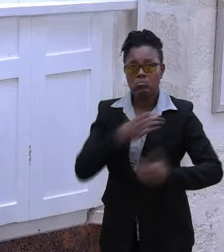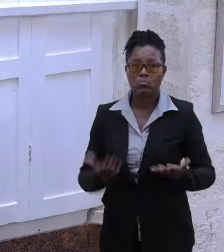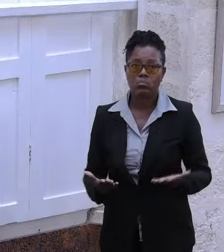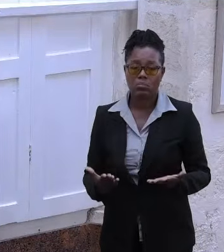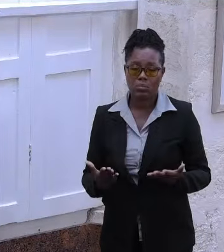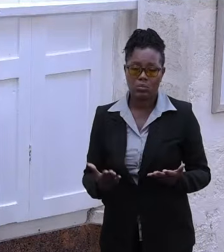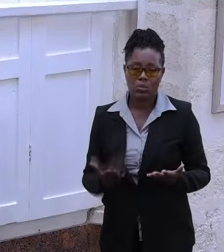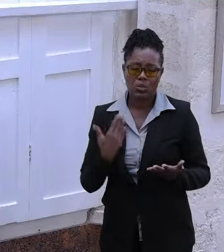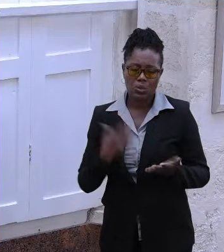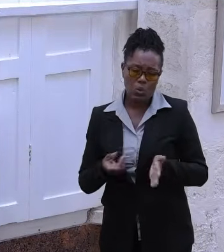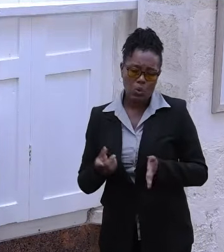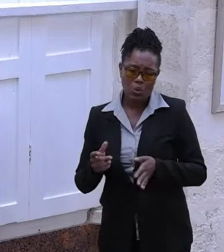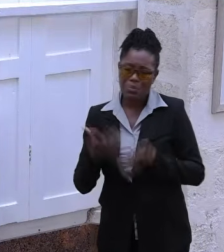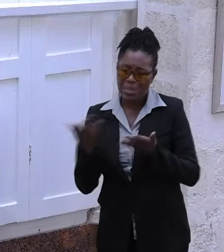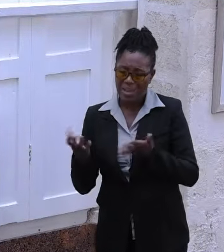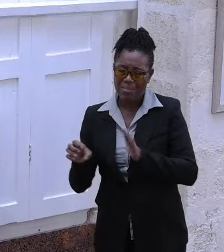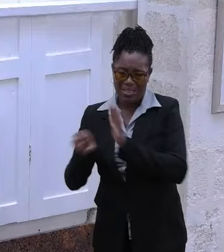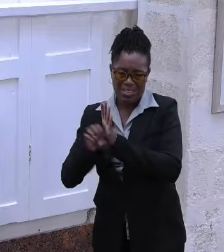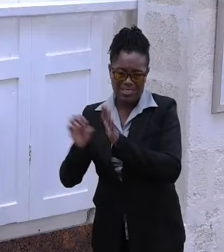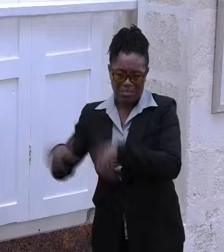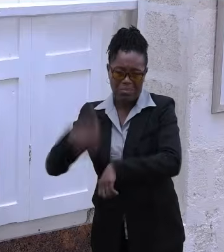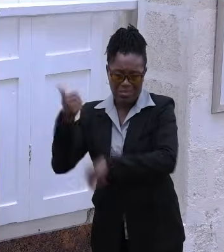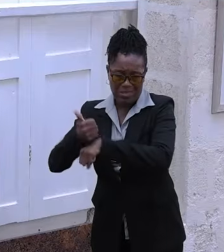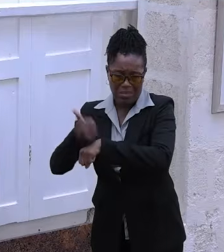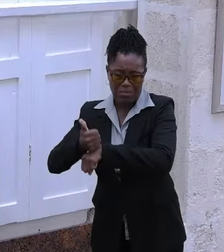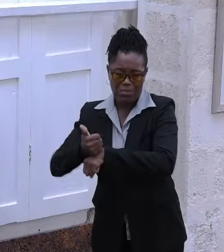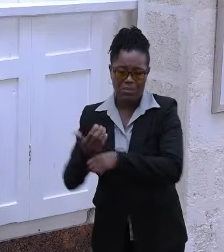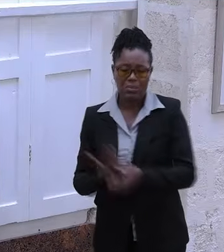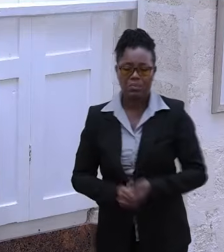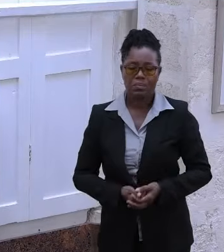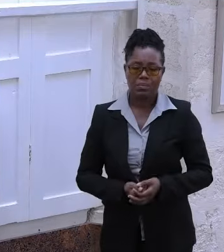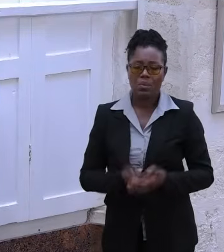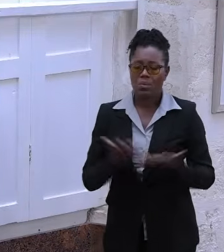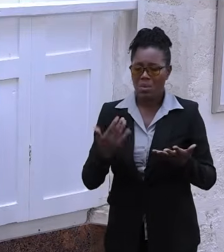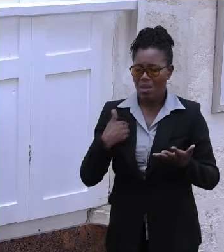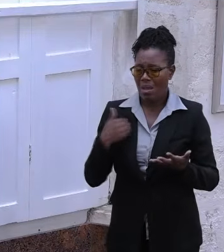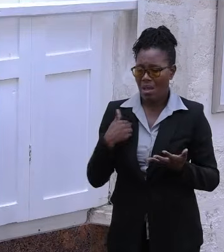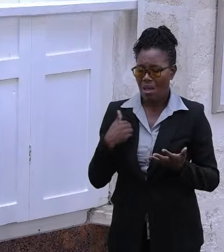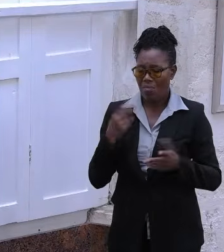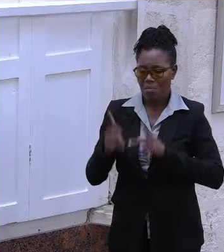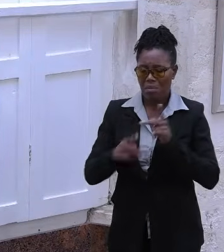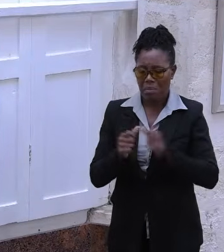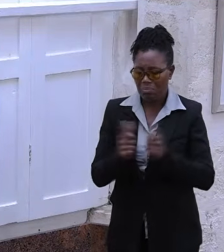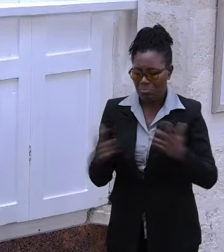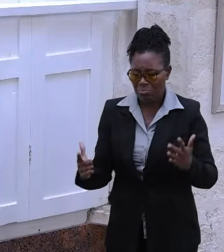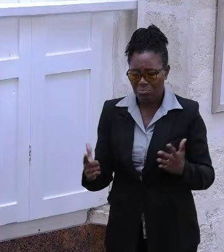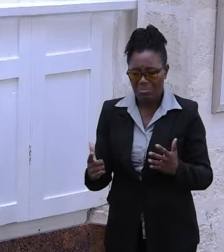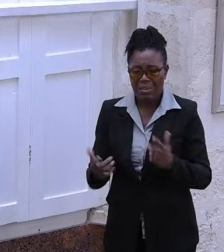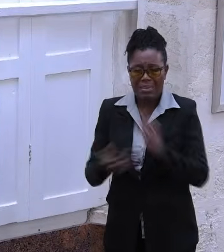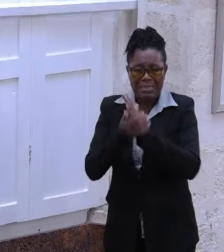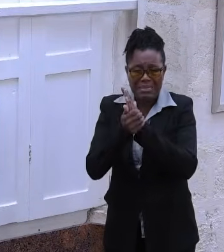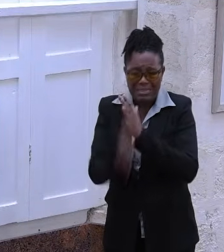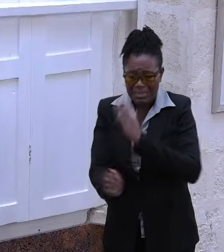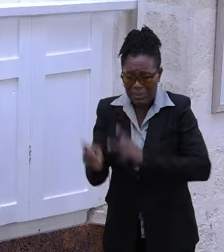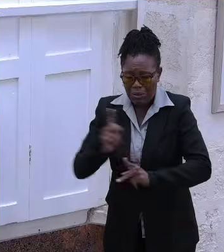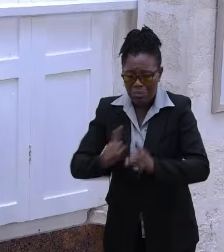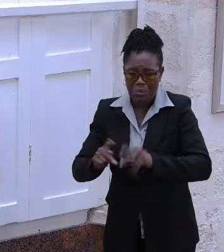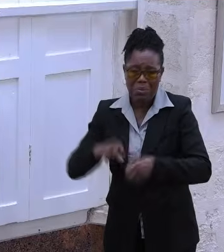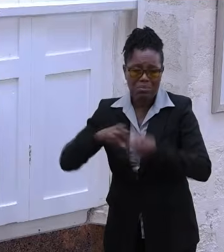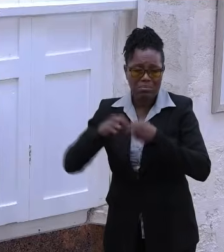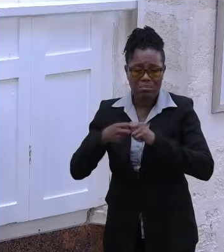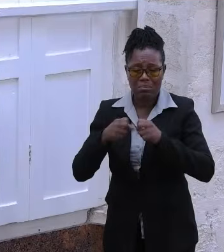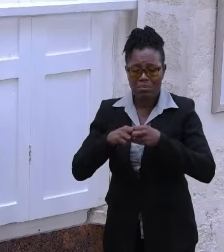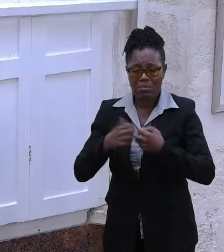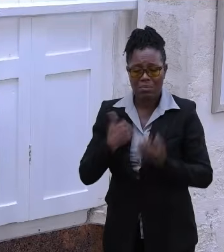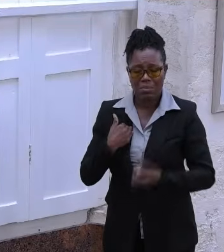precedents have been set. And for us, we have a problem. We have a population problem, a skilled population problem. And for us to